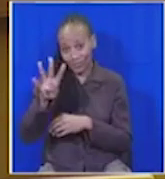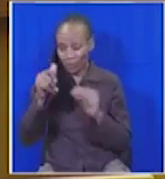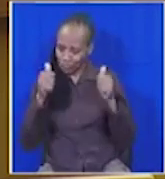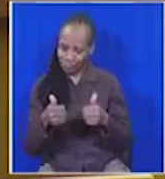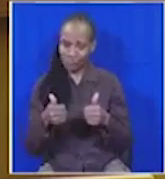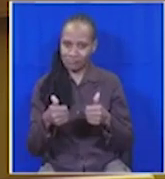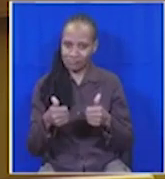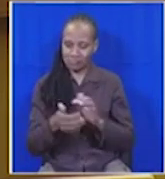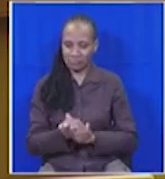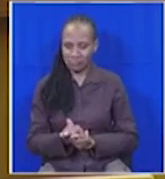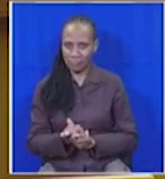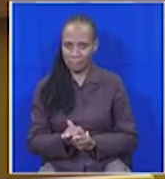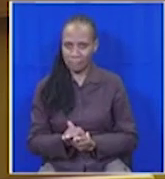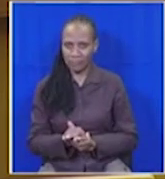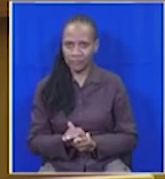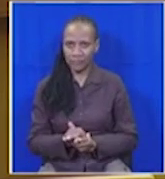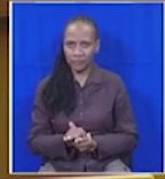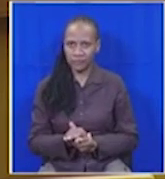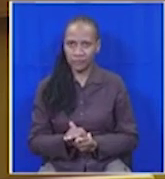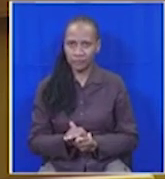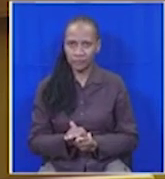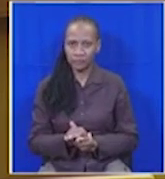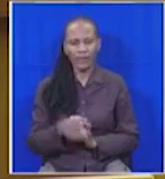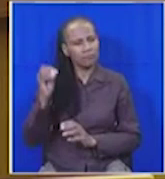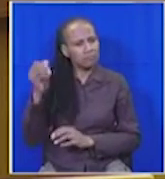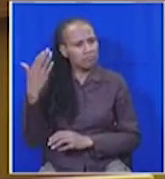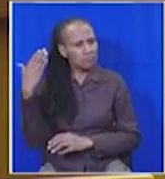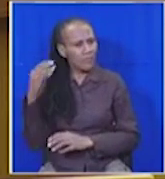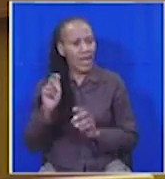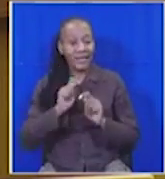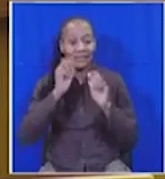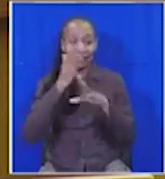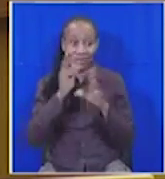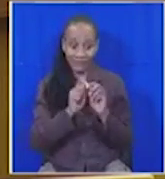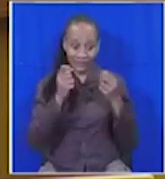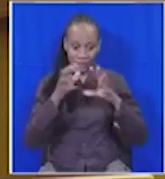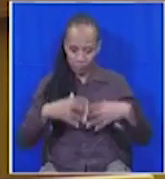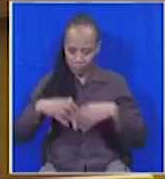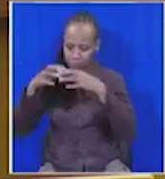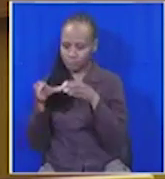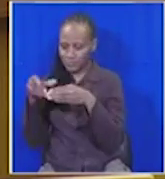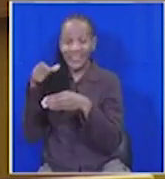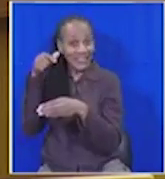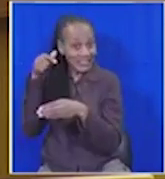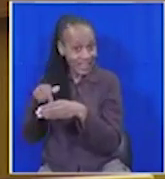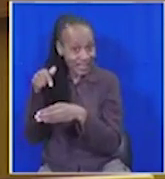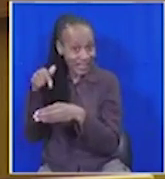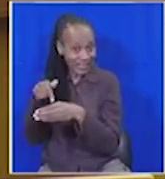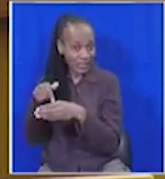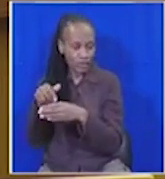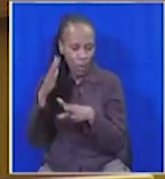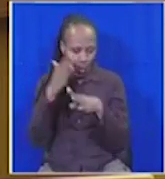needs a mention here, because there was a task team that in fact worked on the chapter